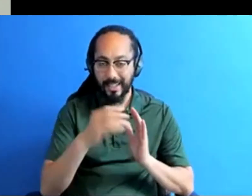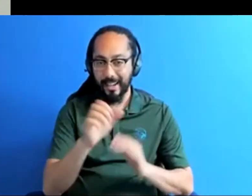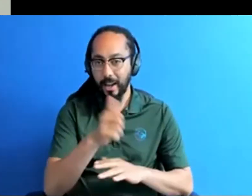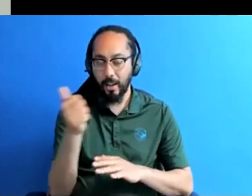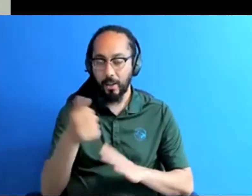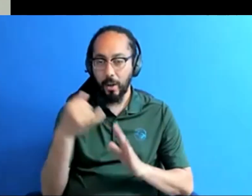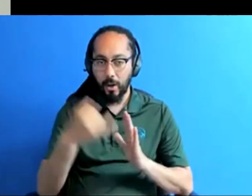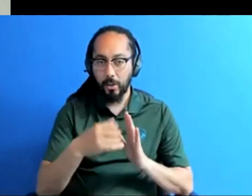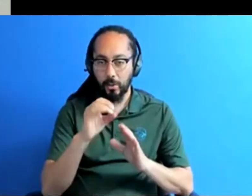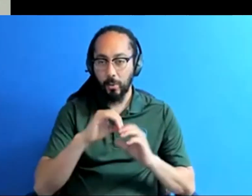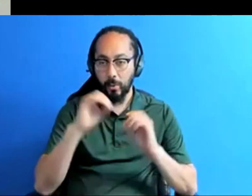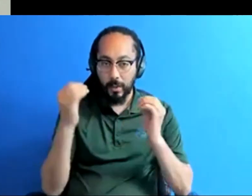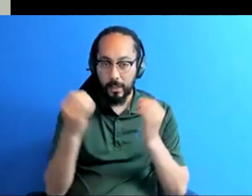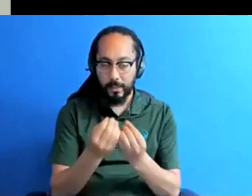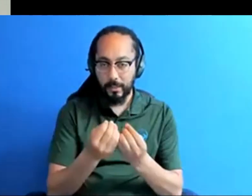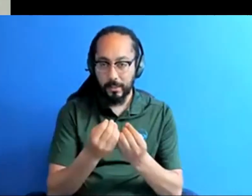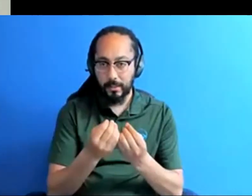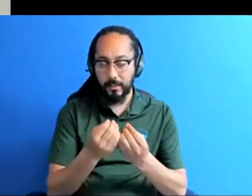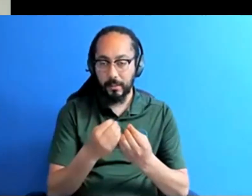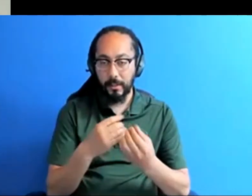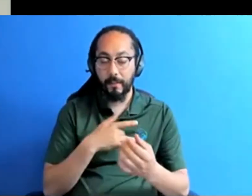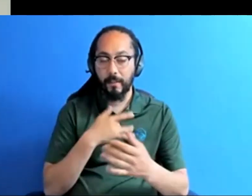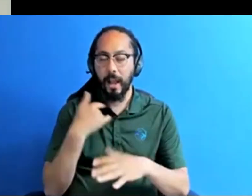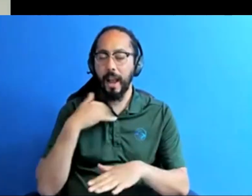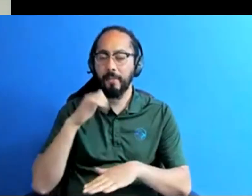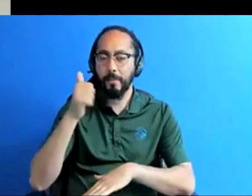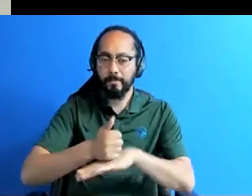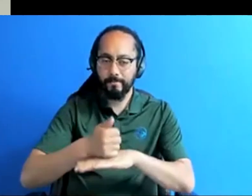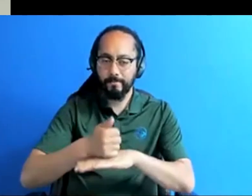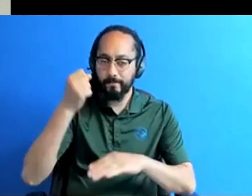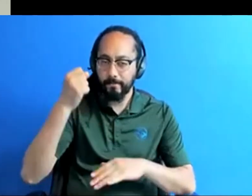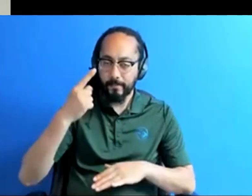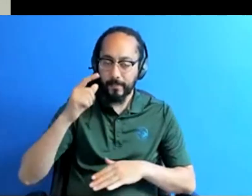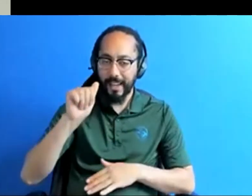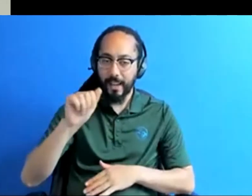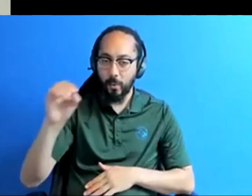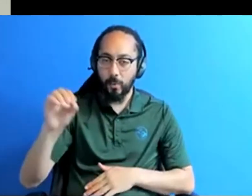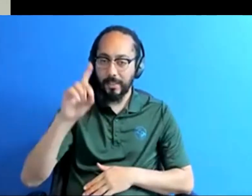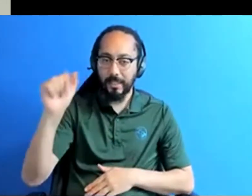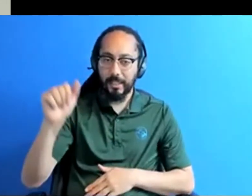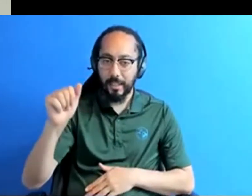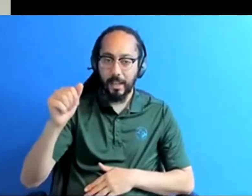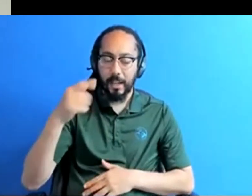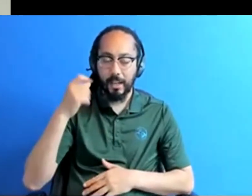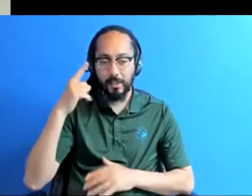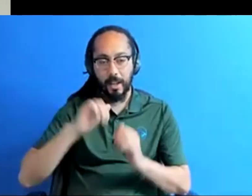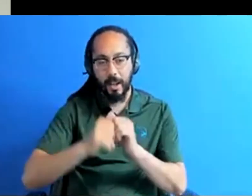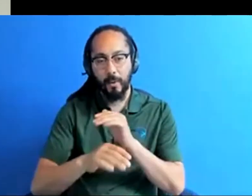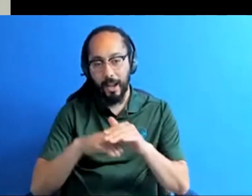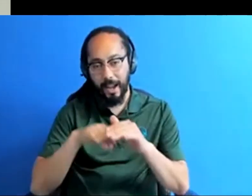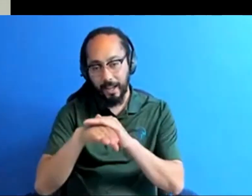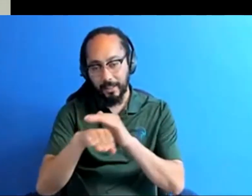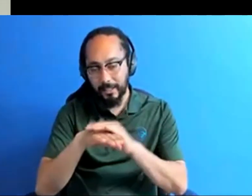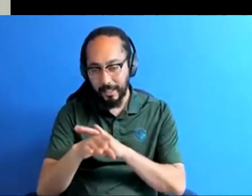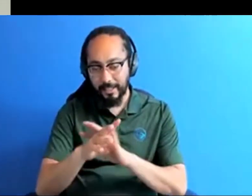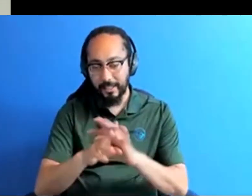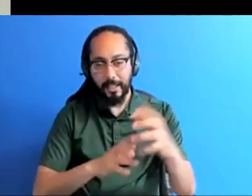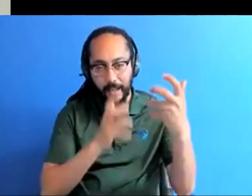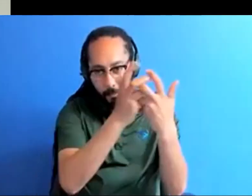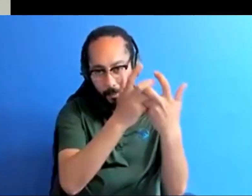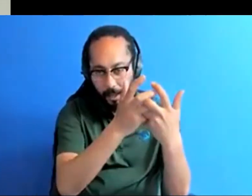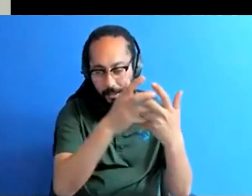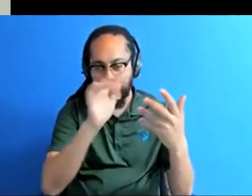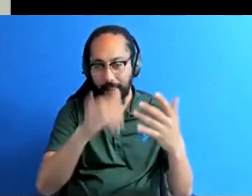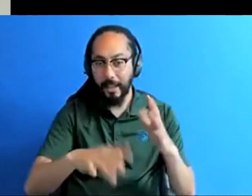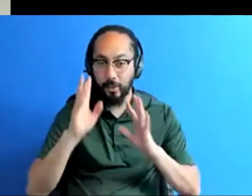think having a base to understand the AODA and to understand the different ways that access compliance can be created is